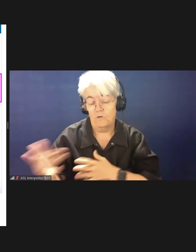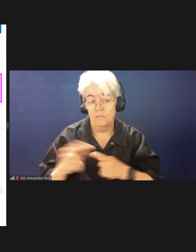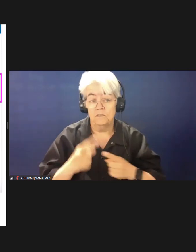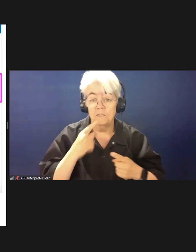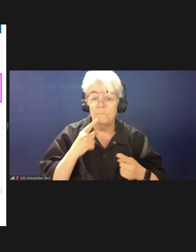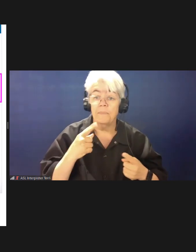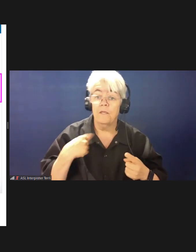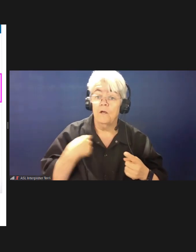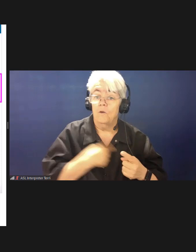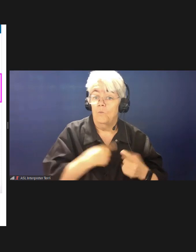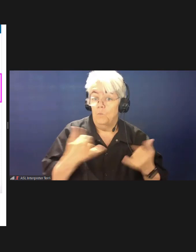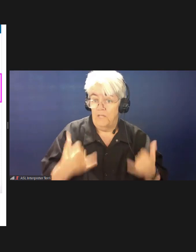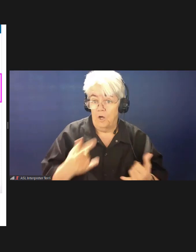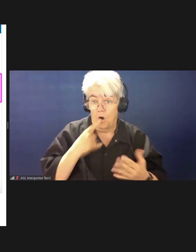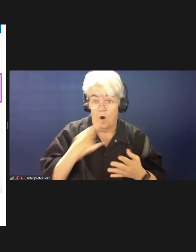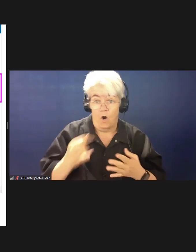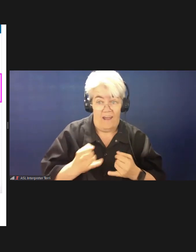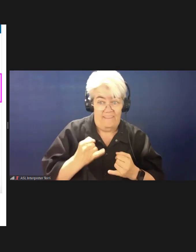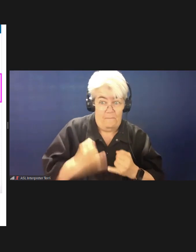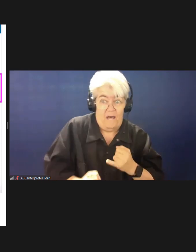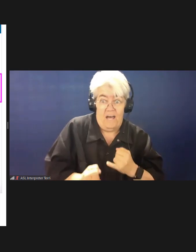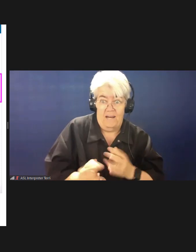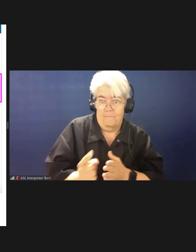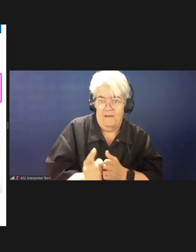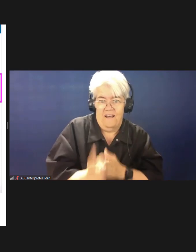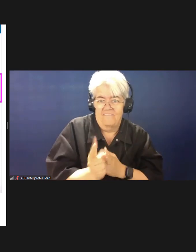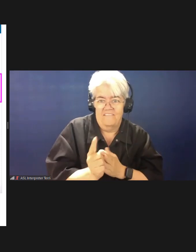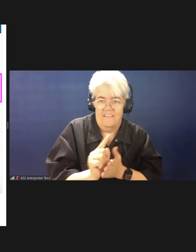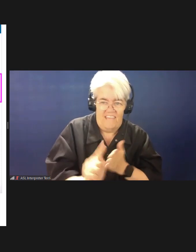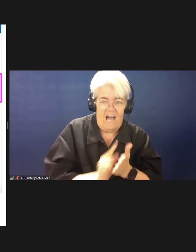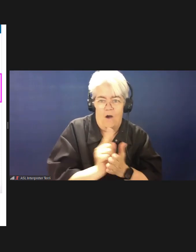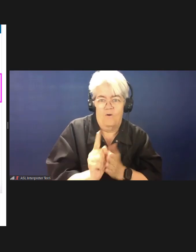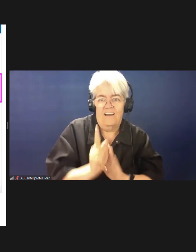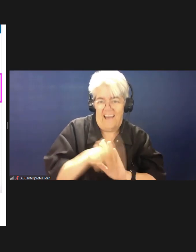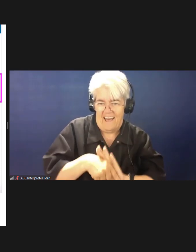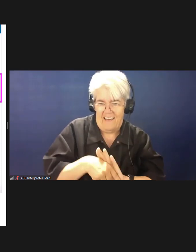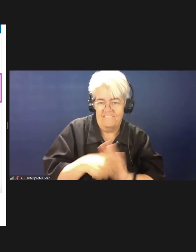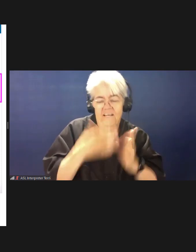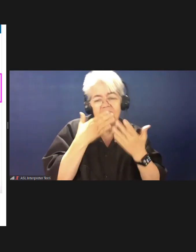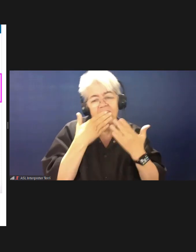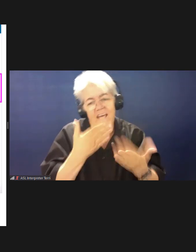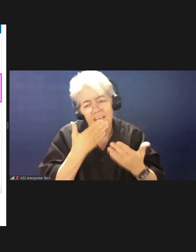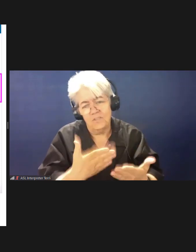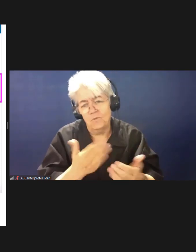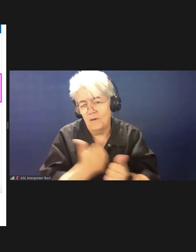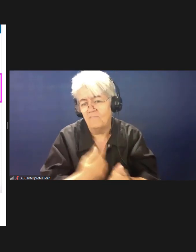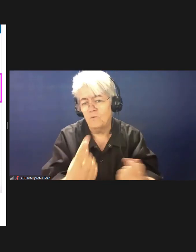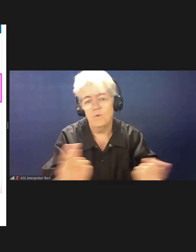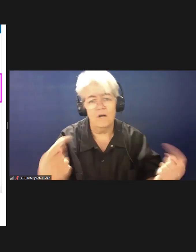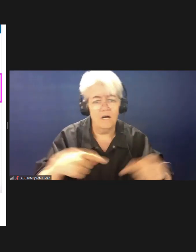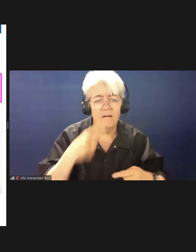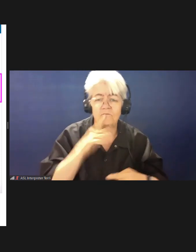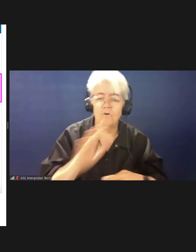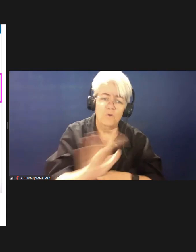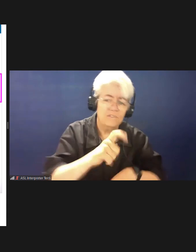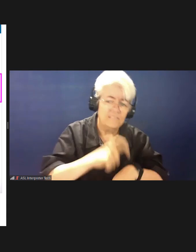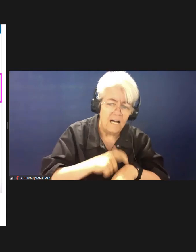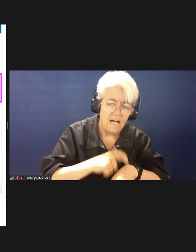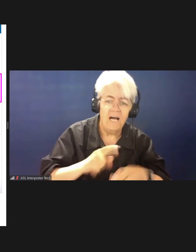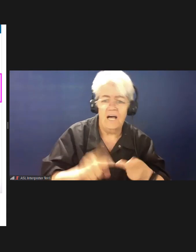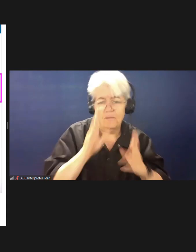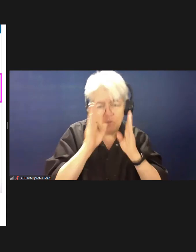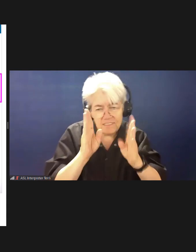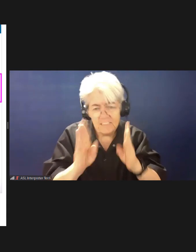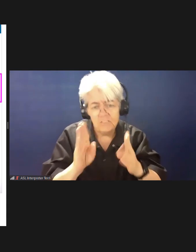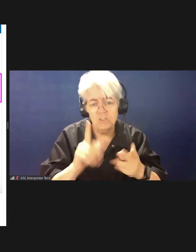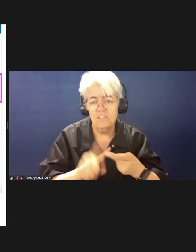We are at the bottom of our hour and a half. Thank you, everybody, for your time and attention